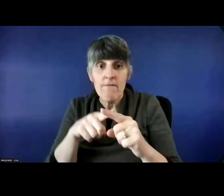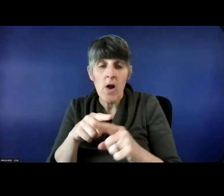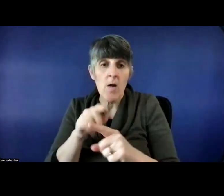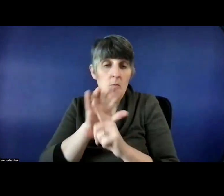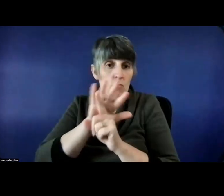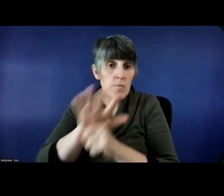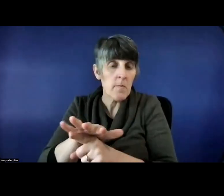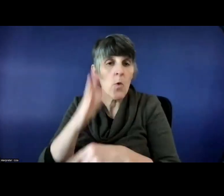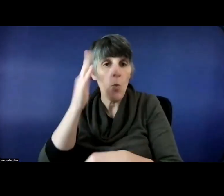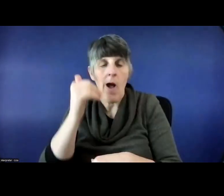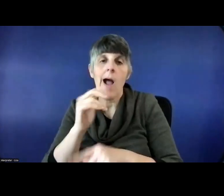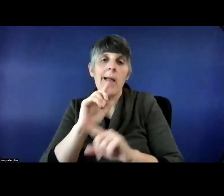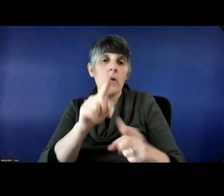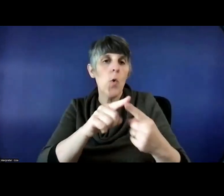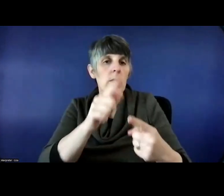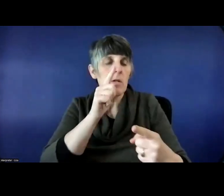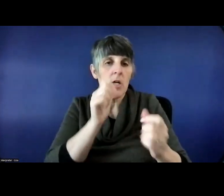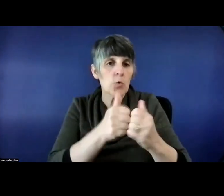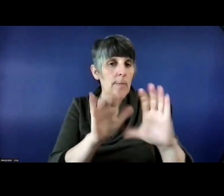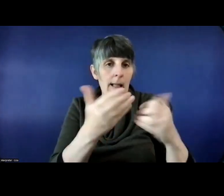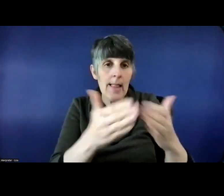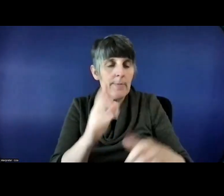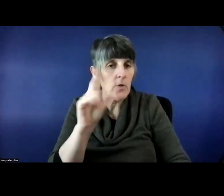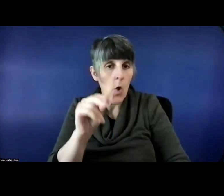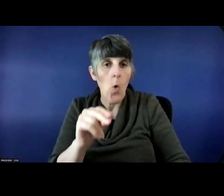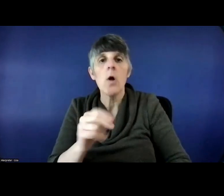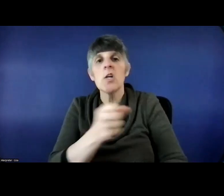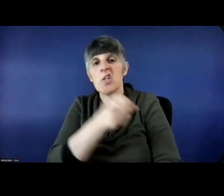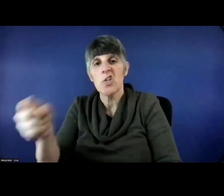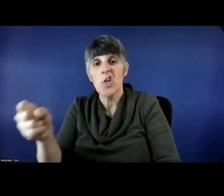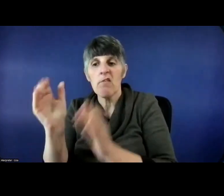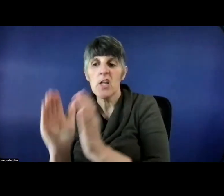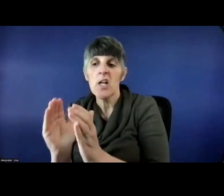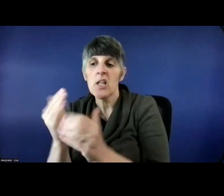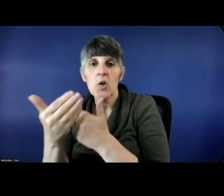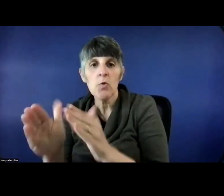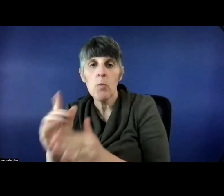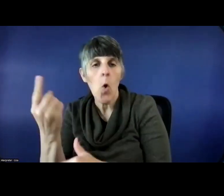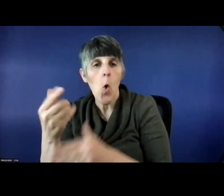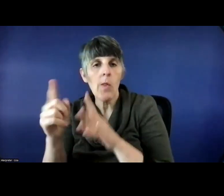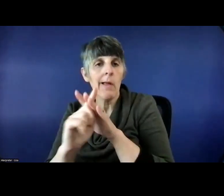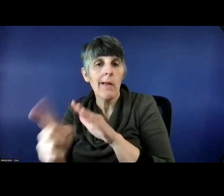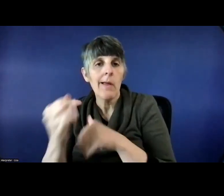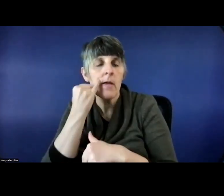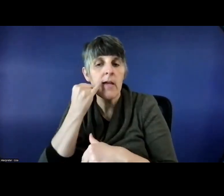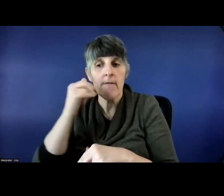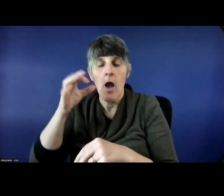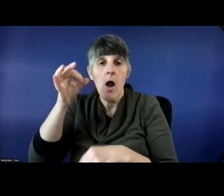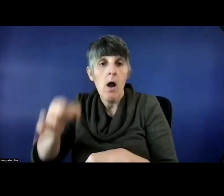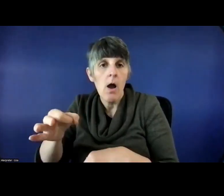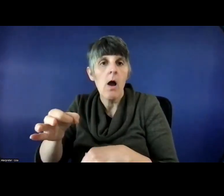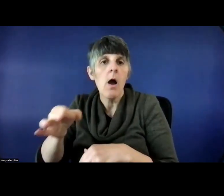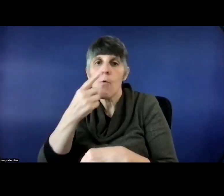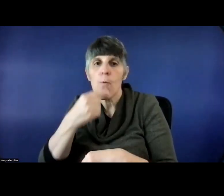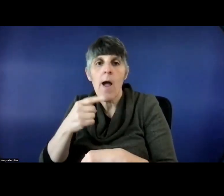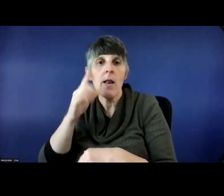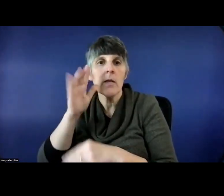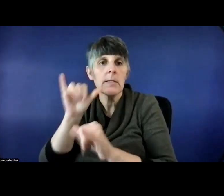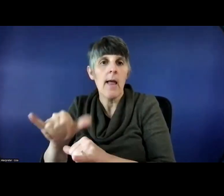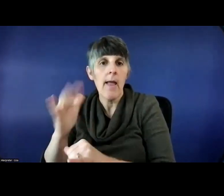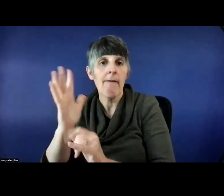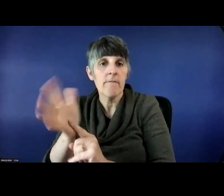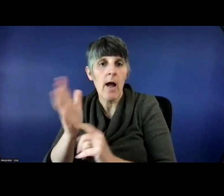from going to lunch with my classmates to being shoved into a little room where I would only be let out if I sat on a red square quietly for 5